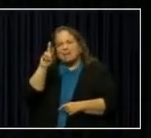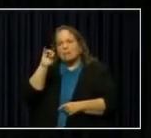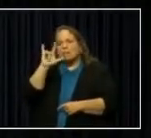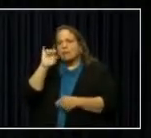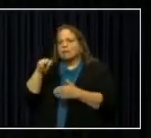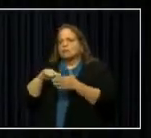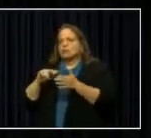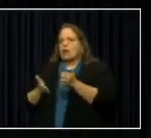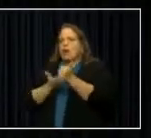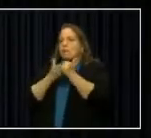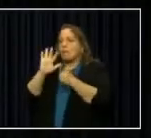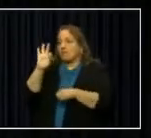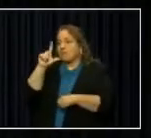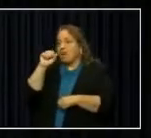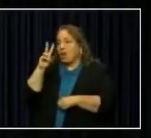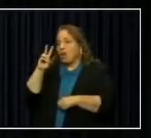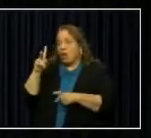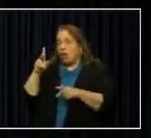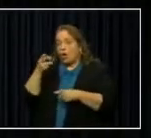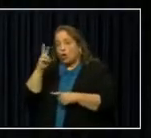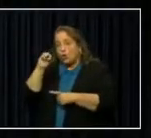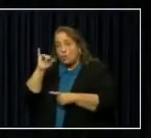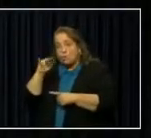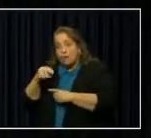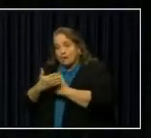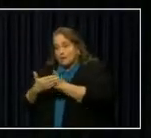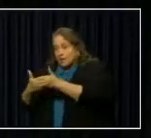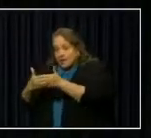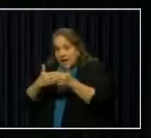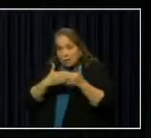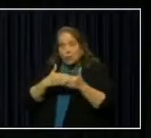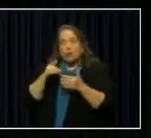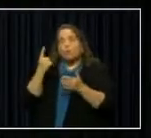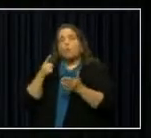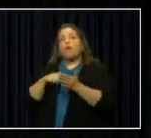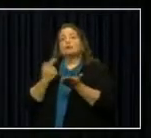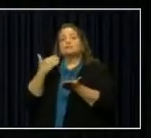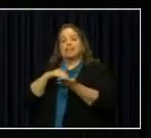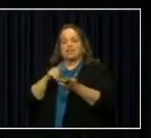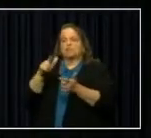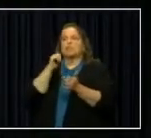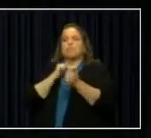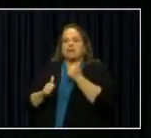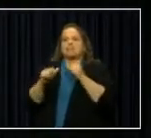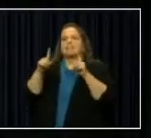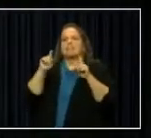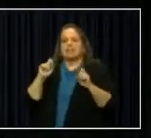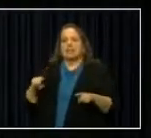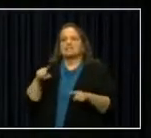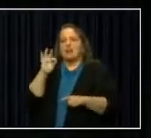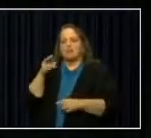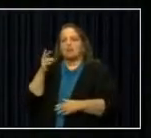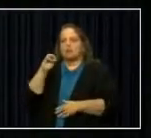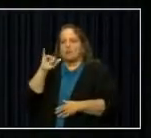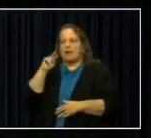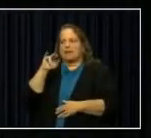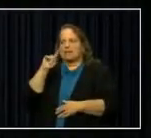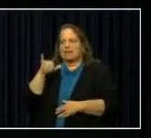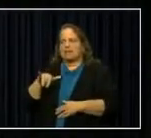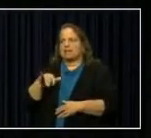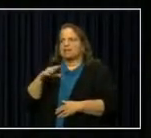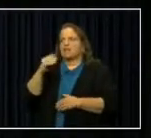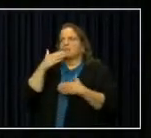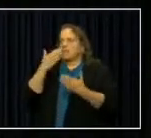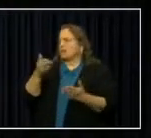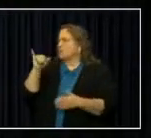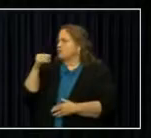help out their fellow human being is once again passing that test of humanity. Thank